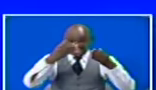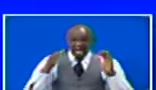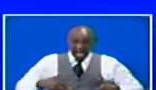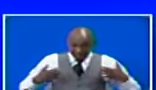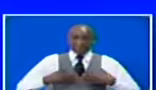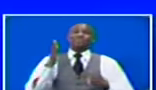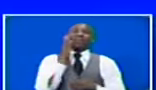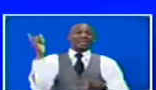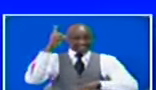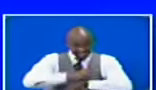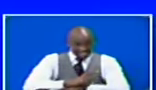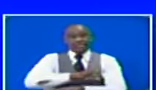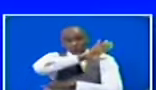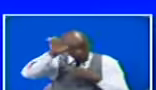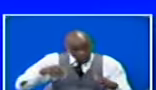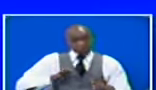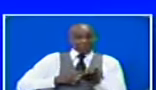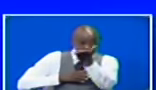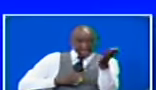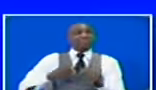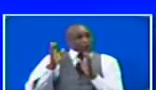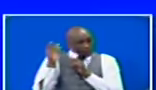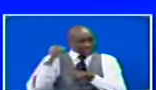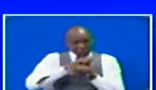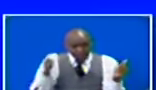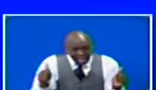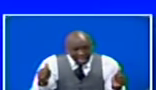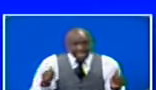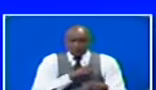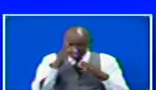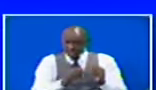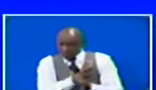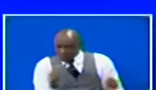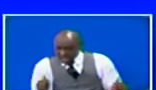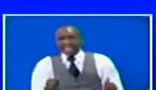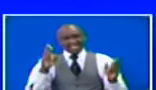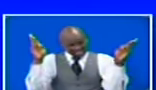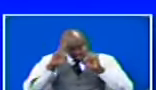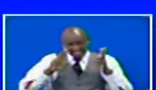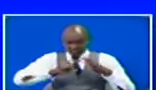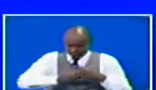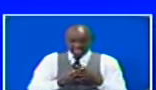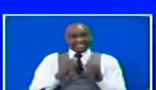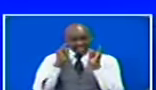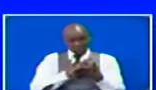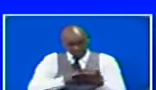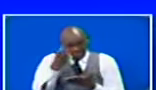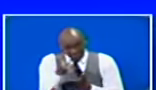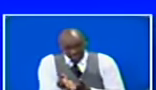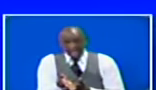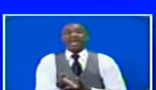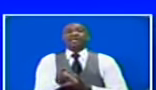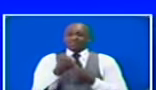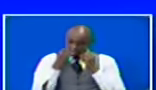Happy Mother's Day to all of you out there. I hope you had a great day and a great weekend and are ready to start the week in a most informed